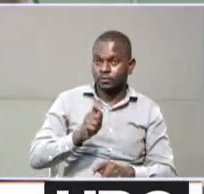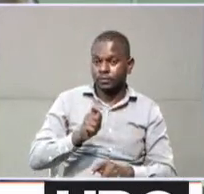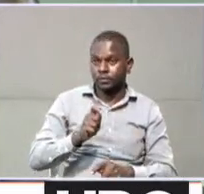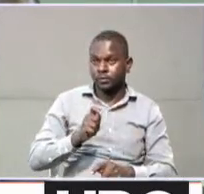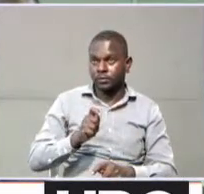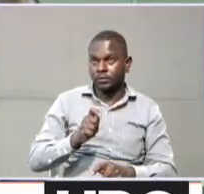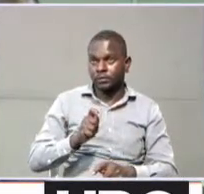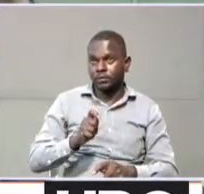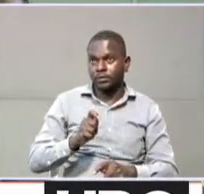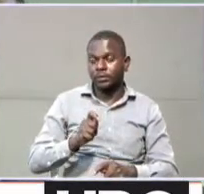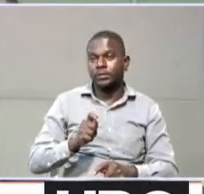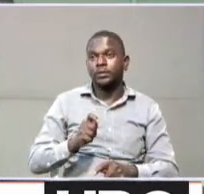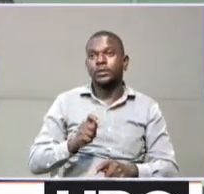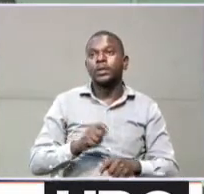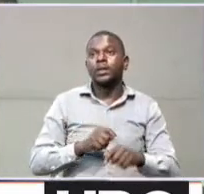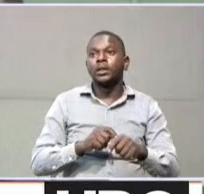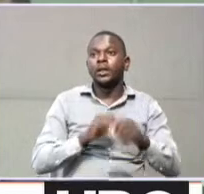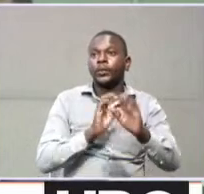their subsistence